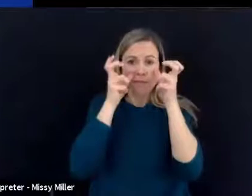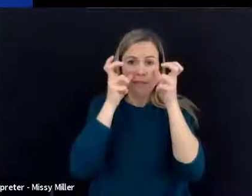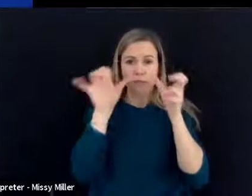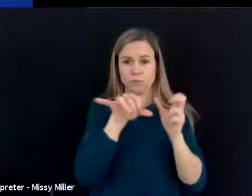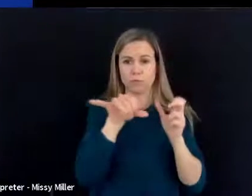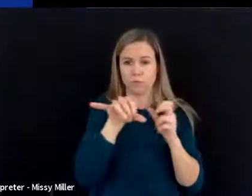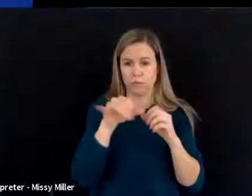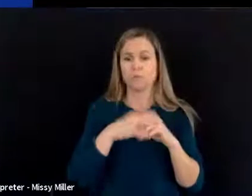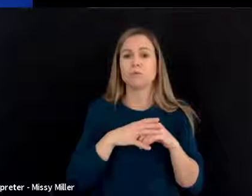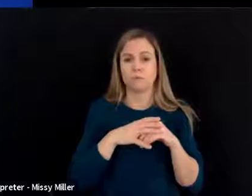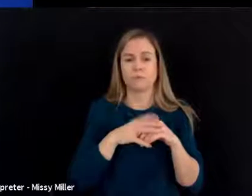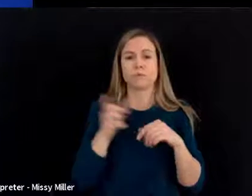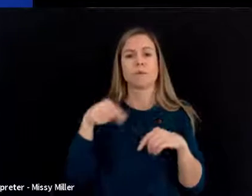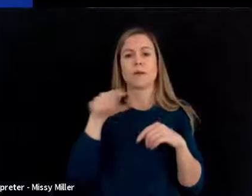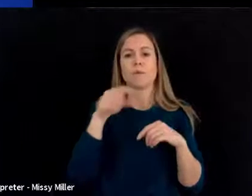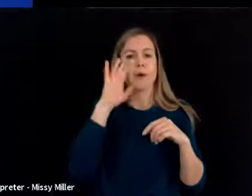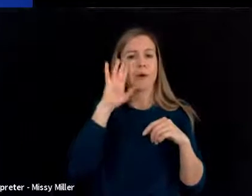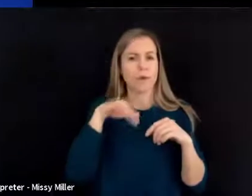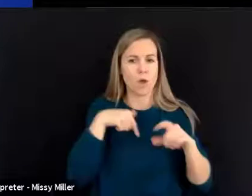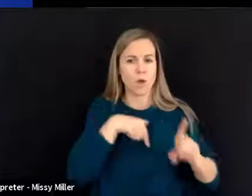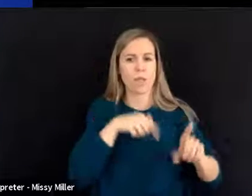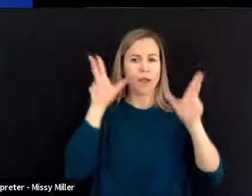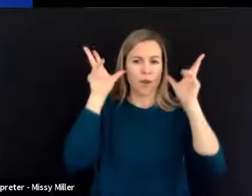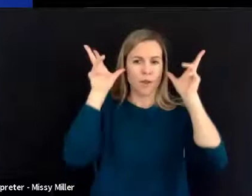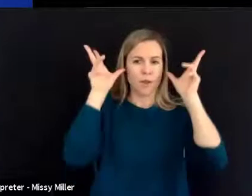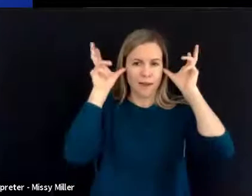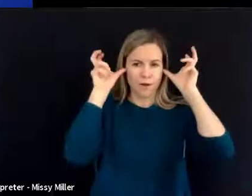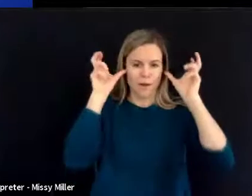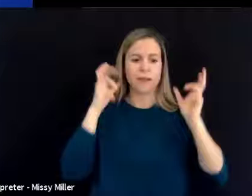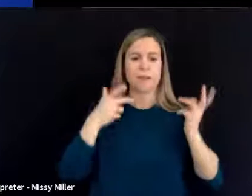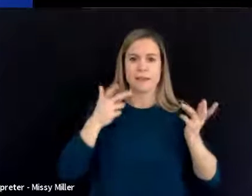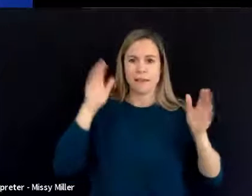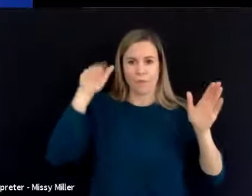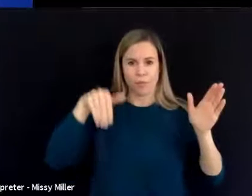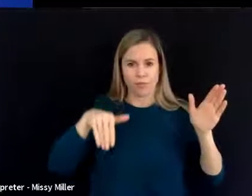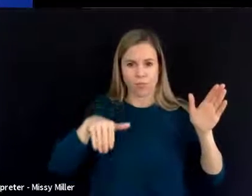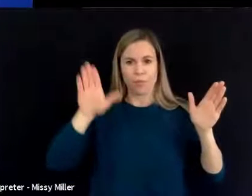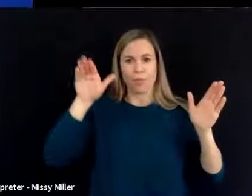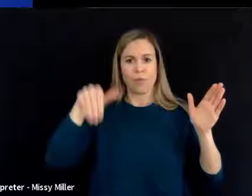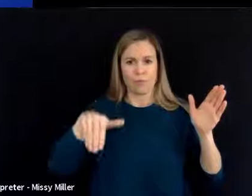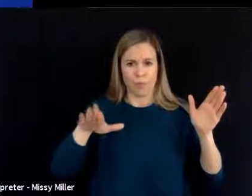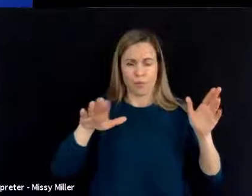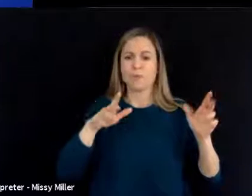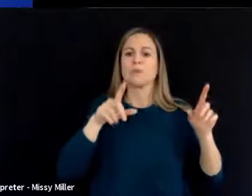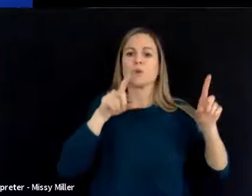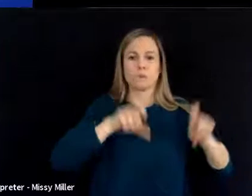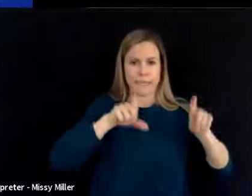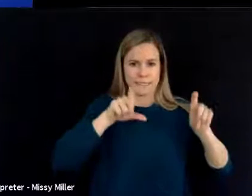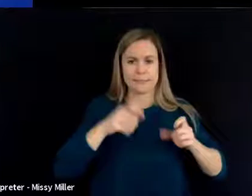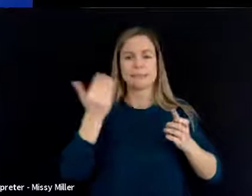to stay abreast of the kids' hearing status. Okay, Megan?